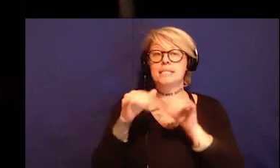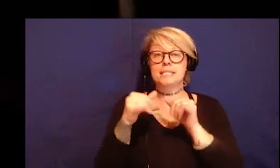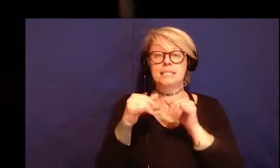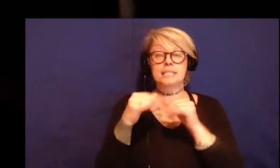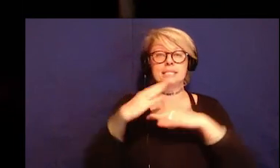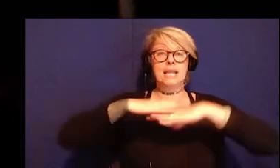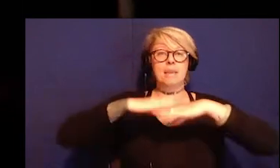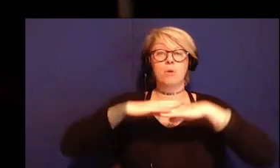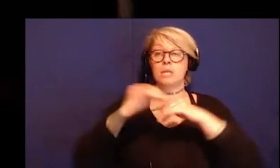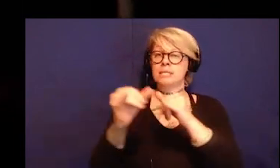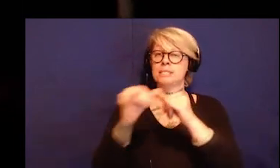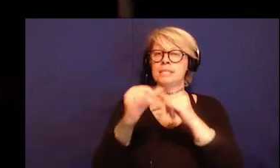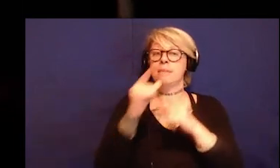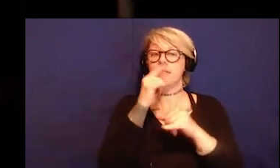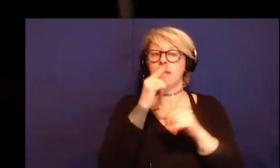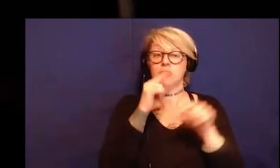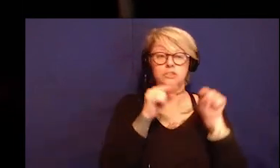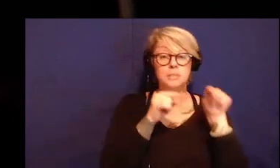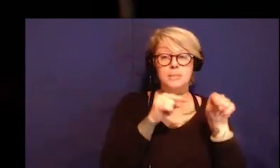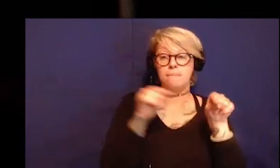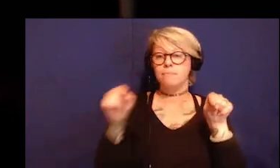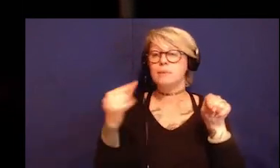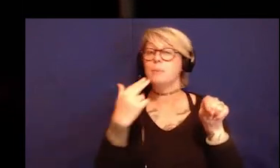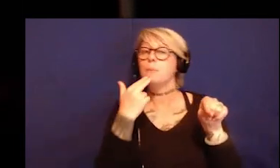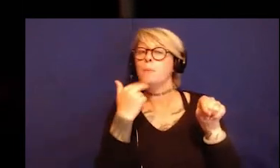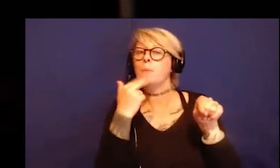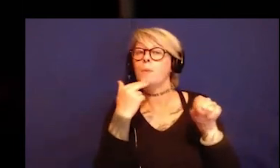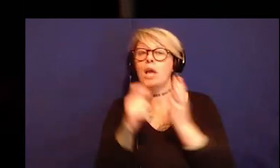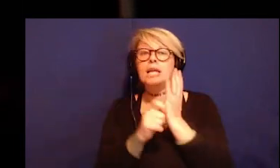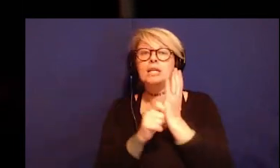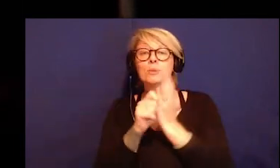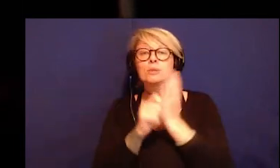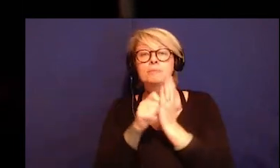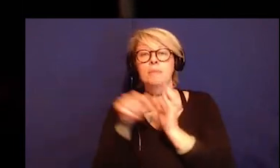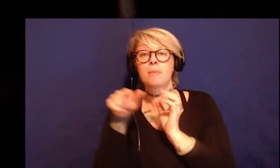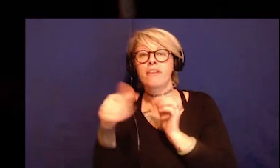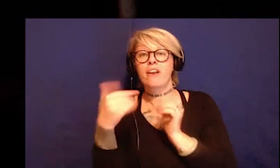lunch scraps. A tiny newspaper sits on the table with today's date.